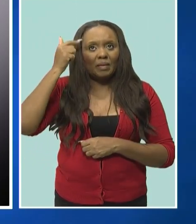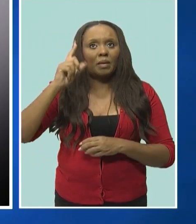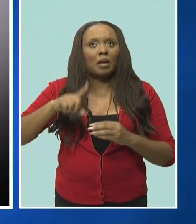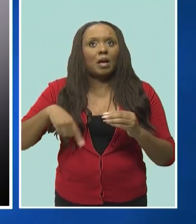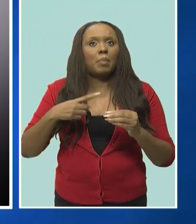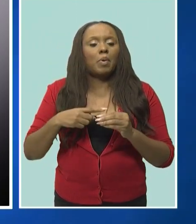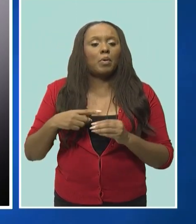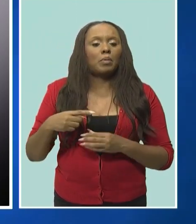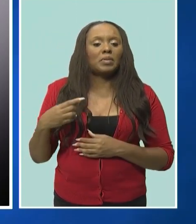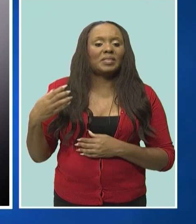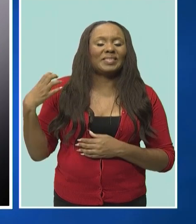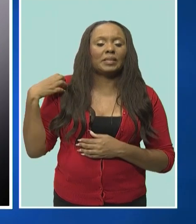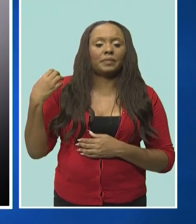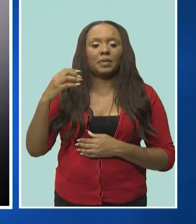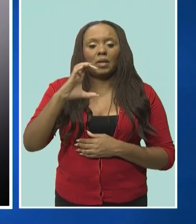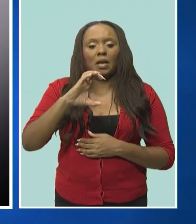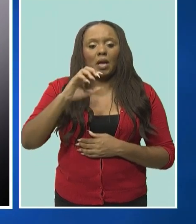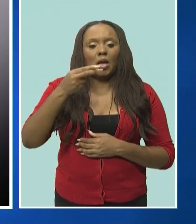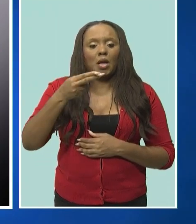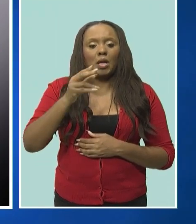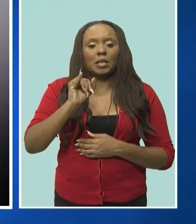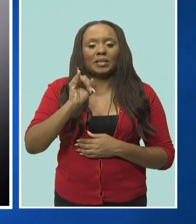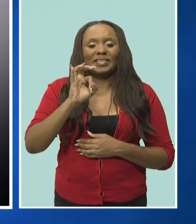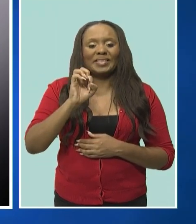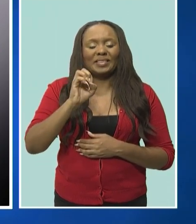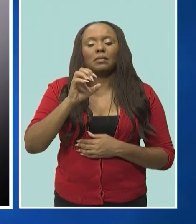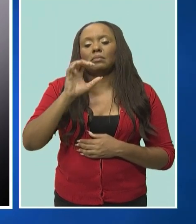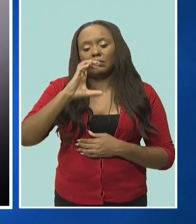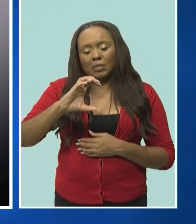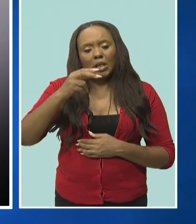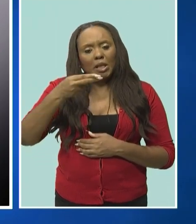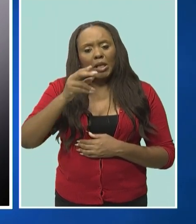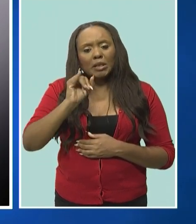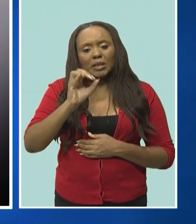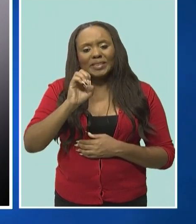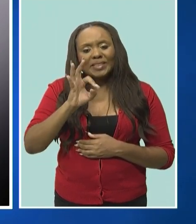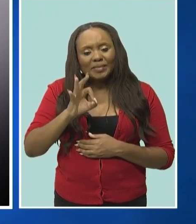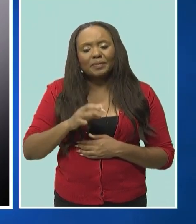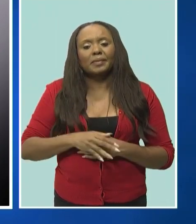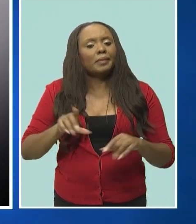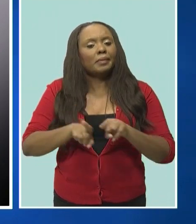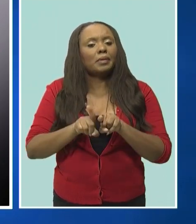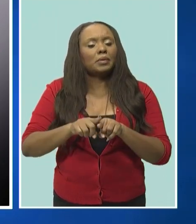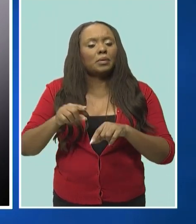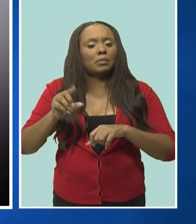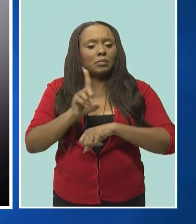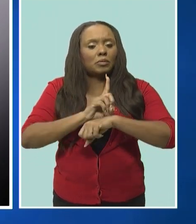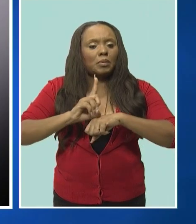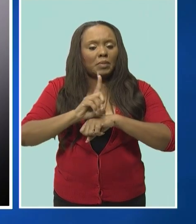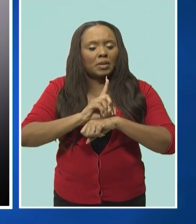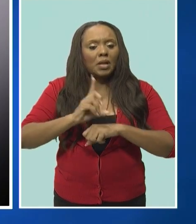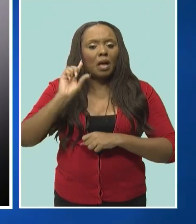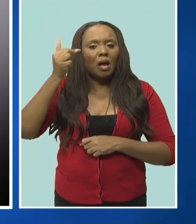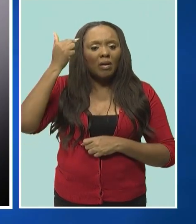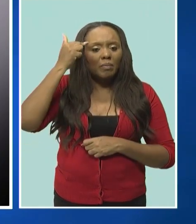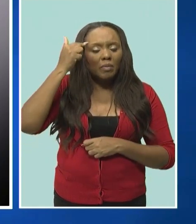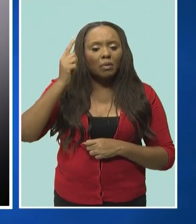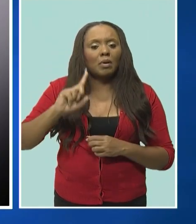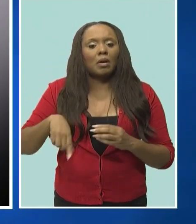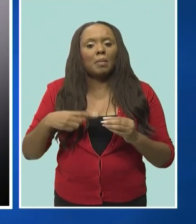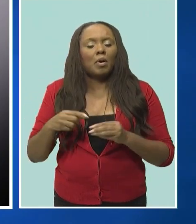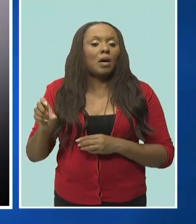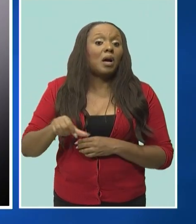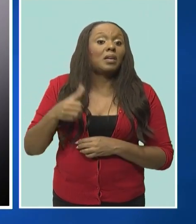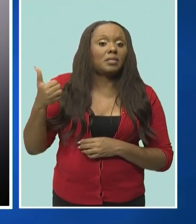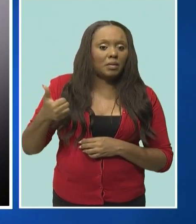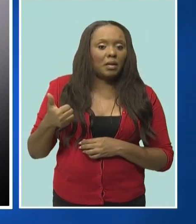Châteaubriand. That's never been done before. Also, an approach the Dominica government about doing a documentary about the great Chief